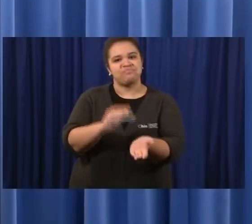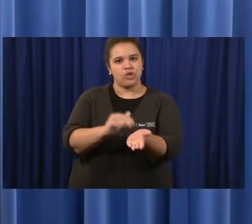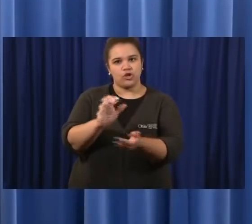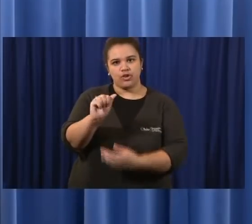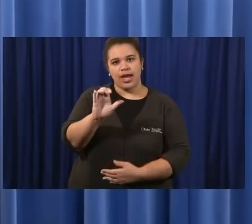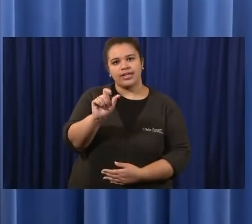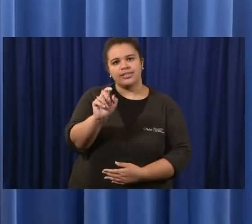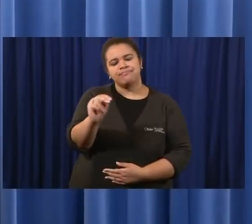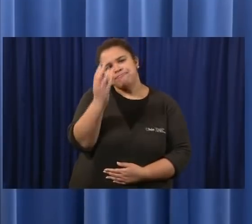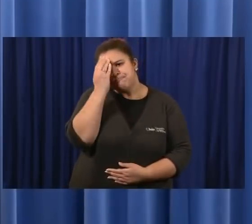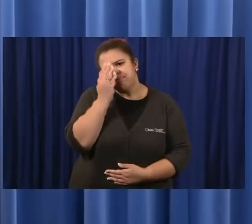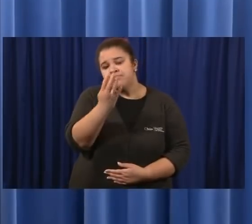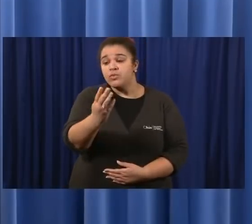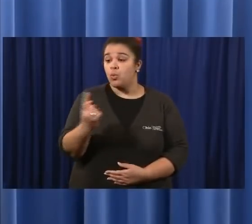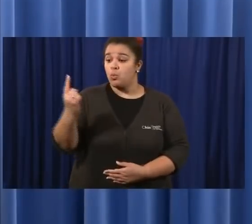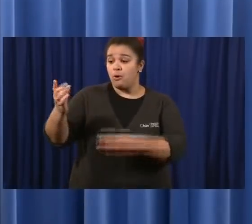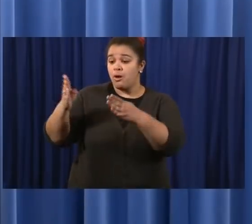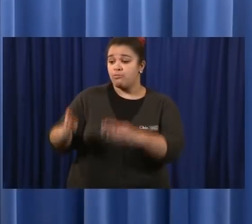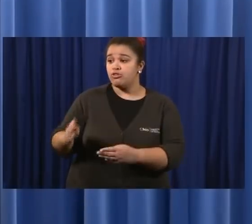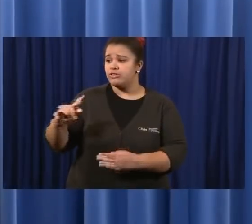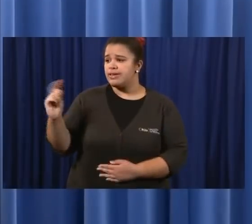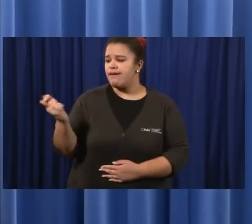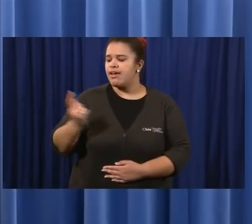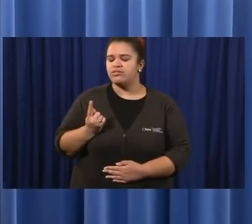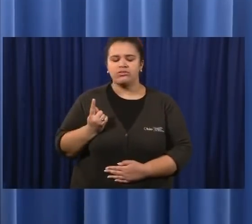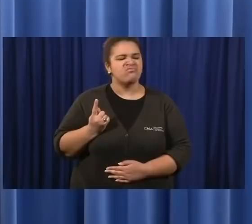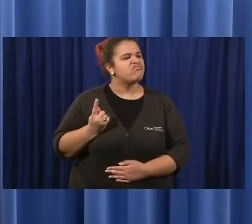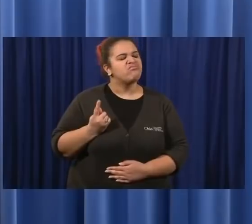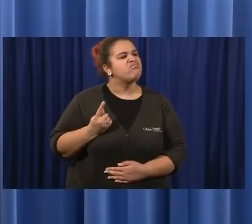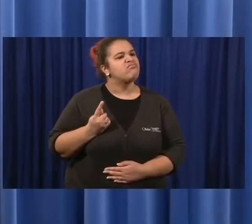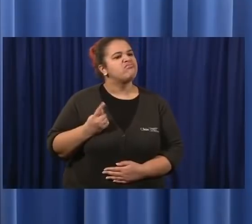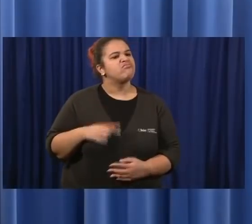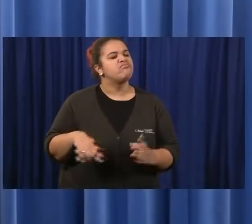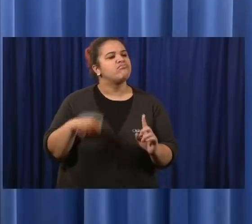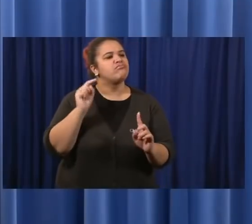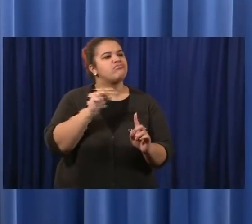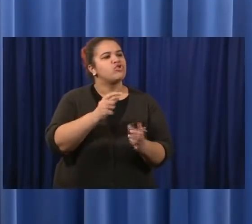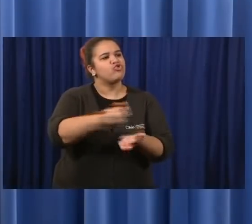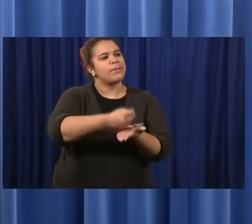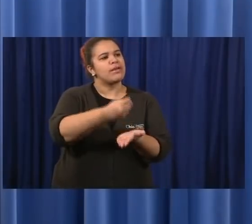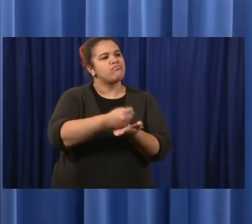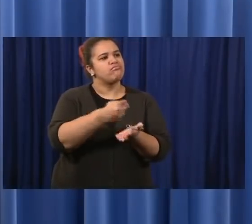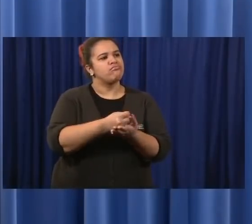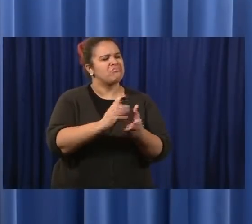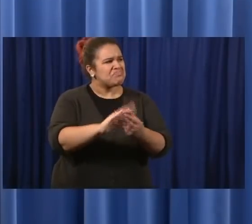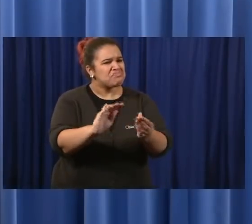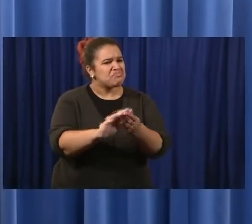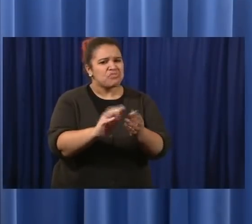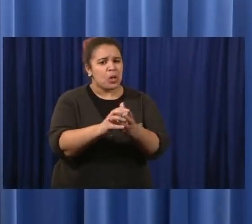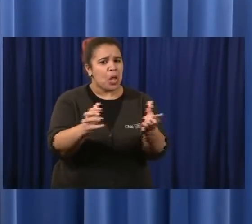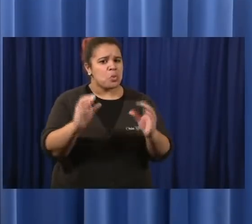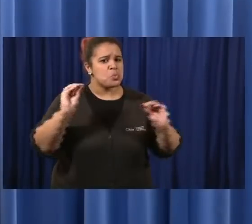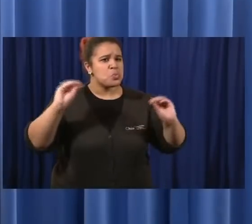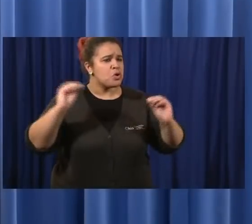of our viewers asked why we're not hearing more about treatment. And the comment was that